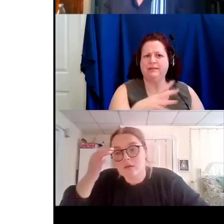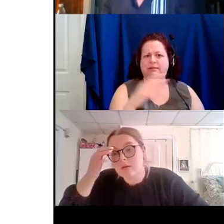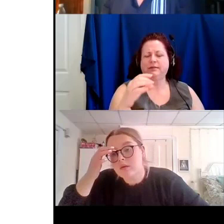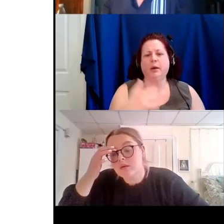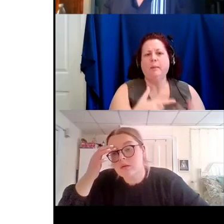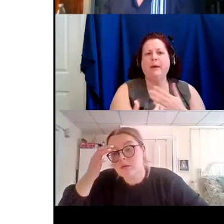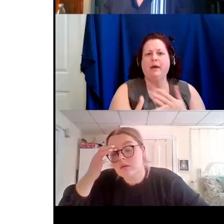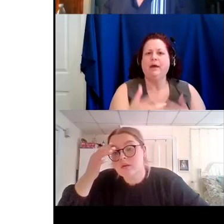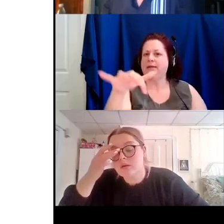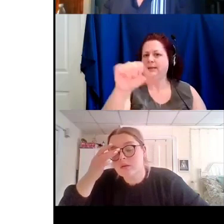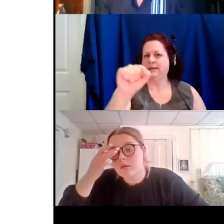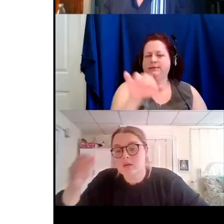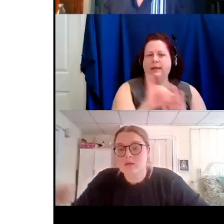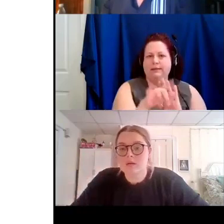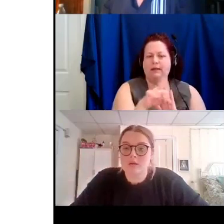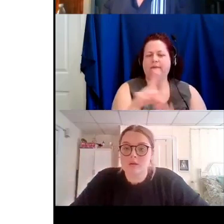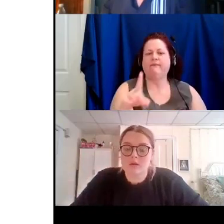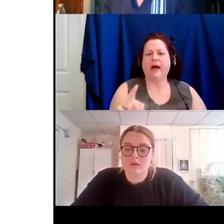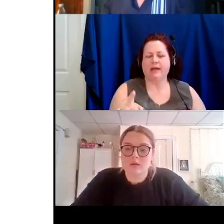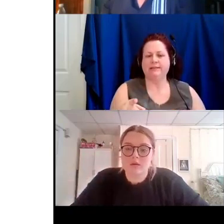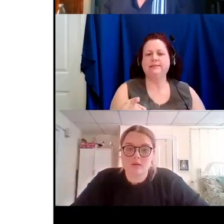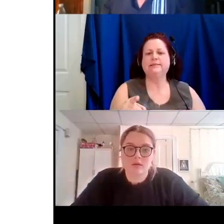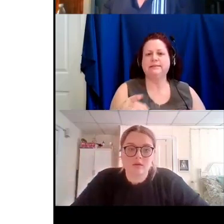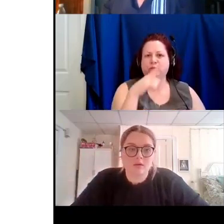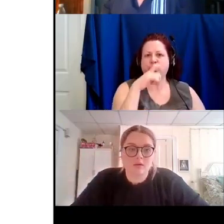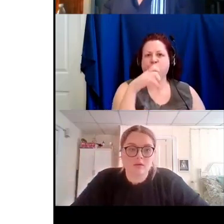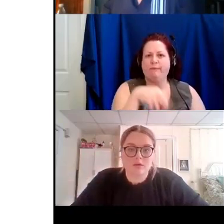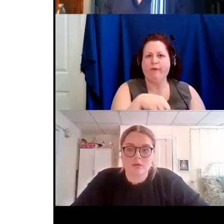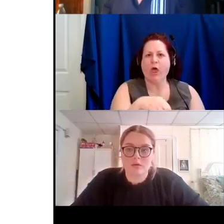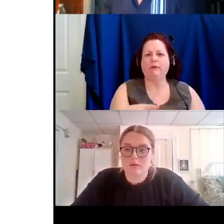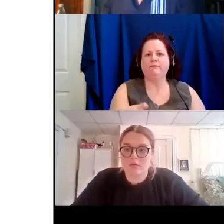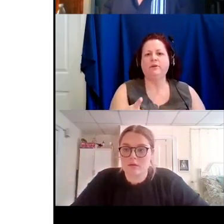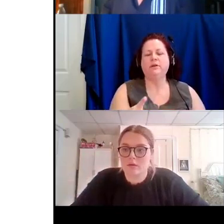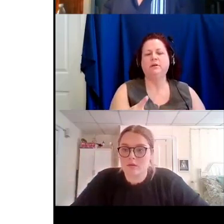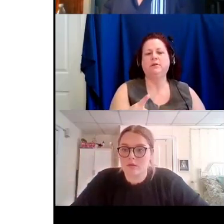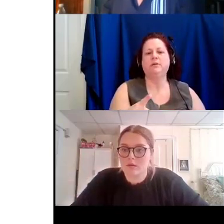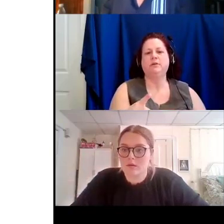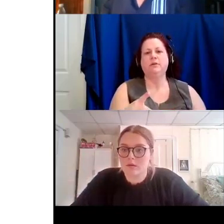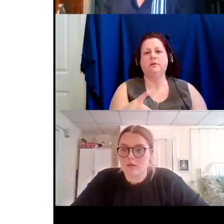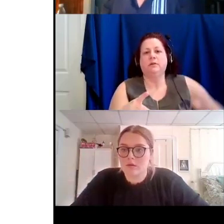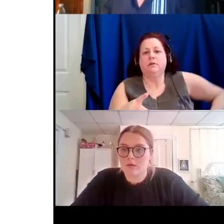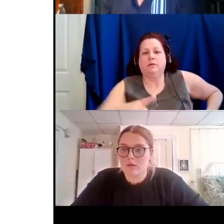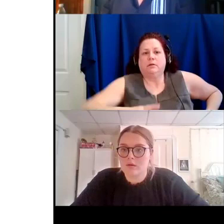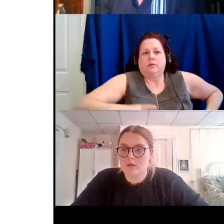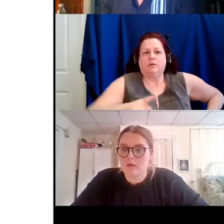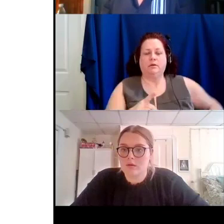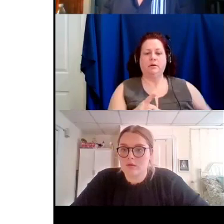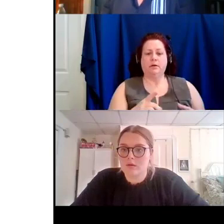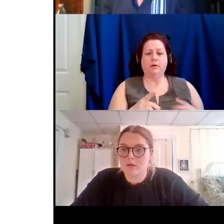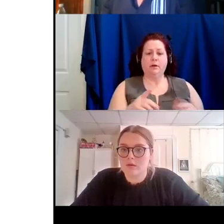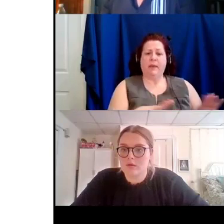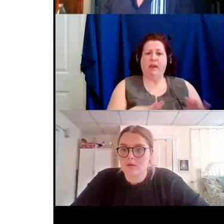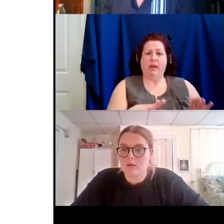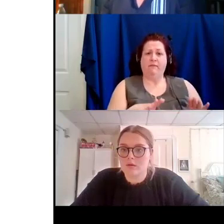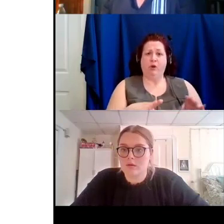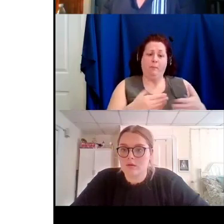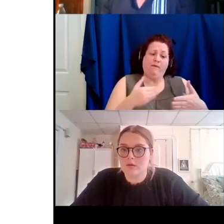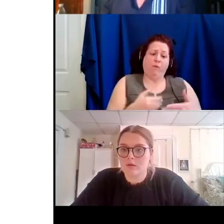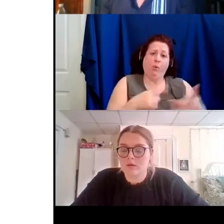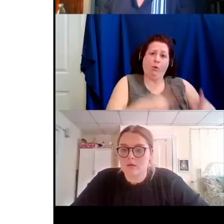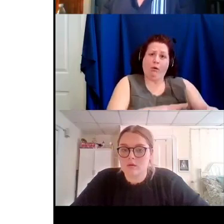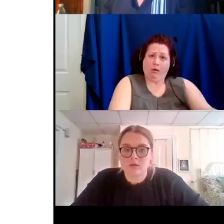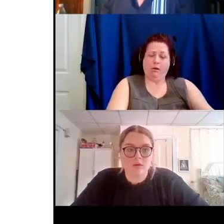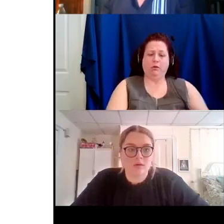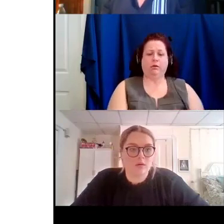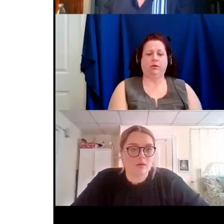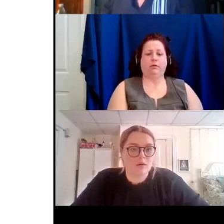Yes, it does identify who is involved, the antecedent behaviors, the steps that were